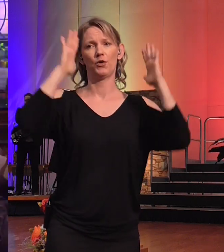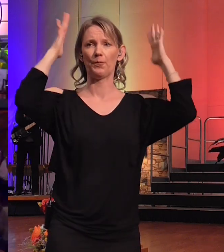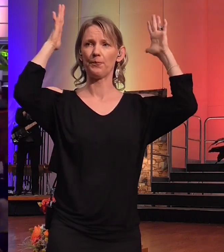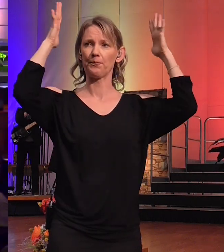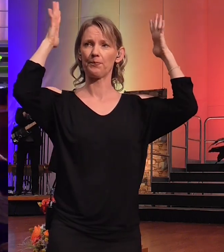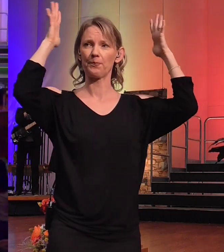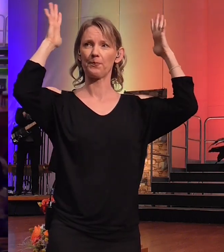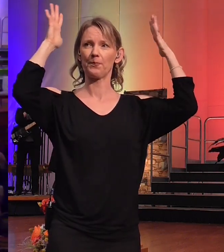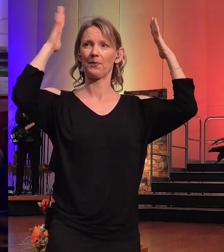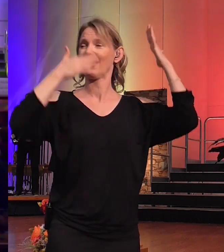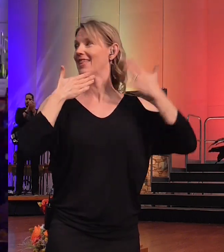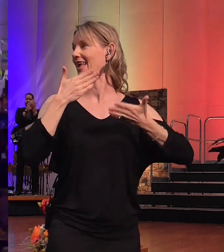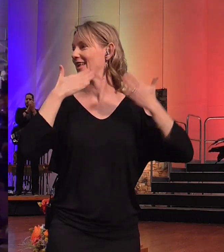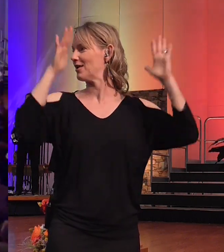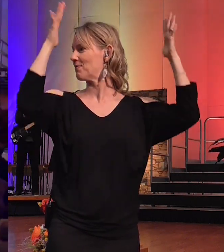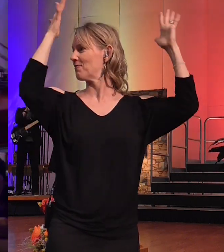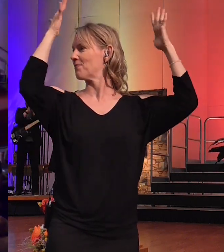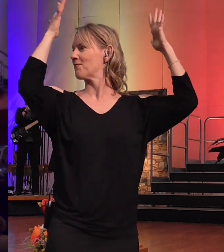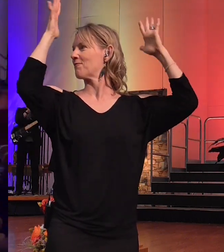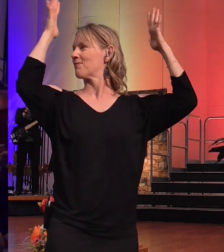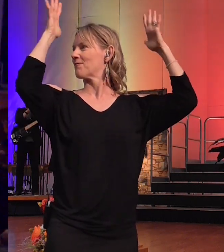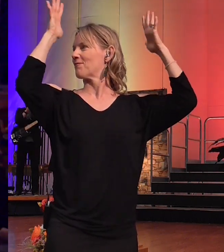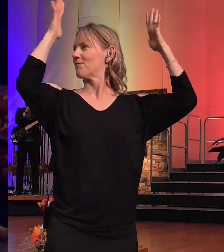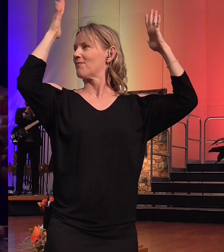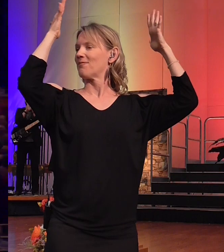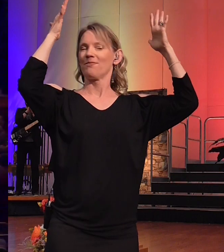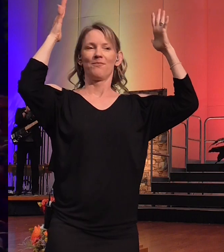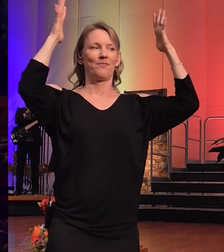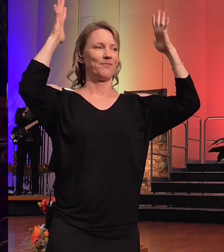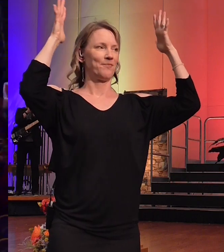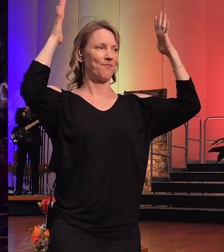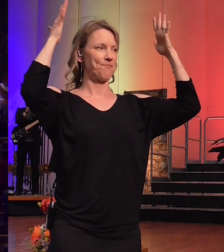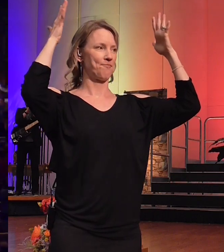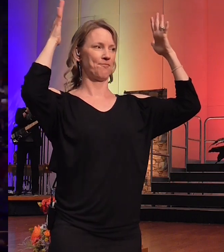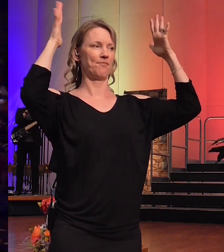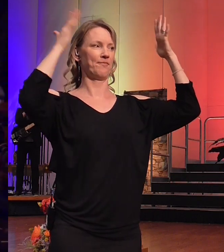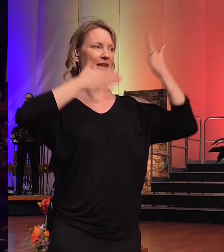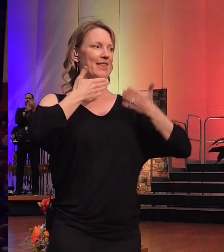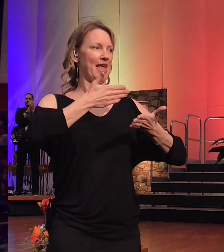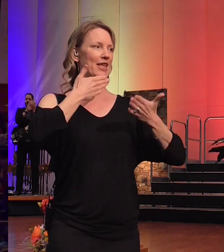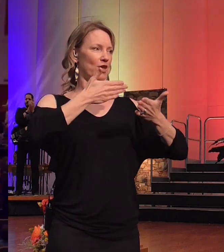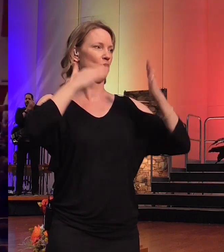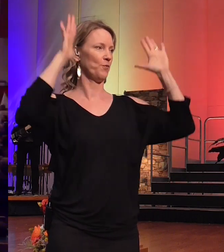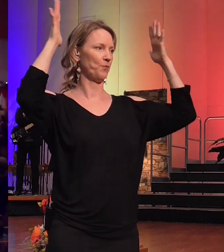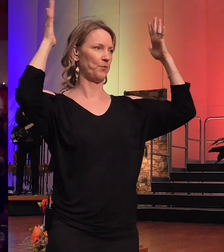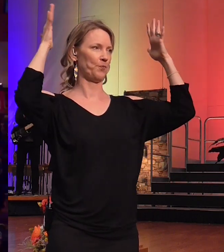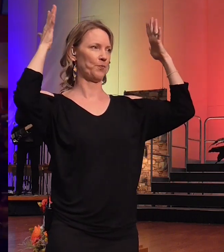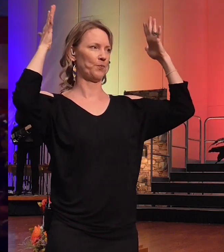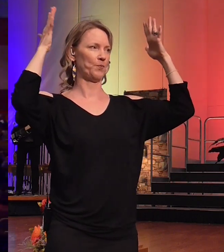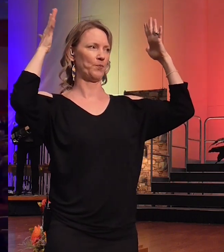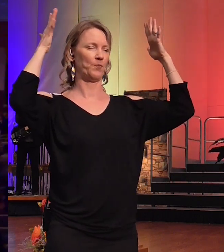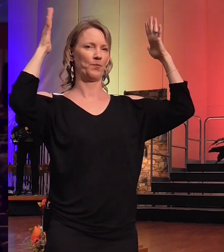you. Thank you all. Thank you. Thank you. Thank you, God.